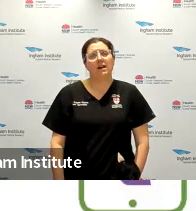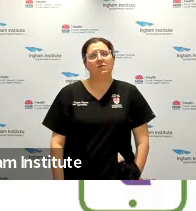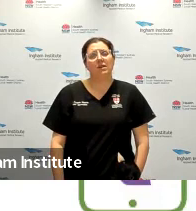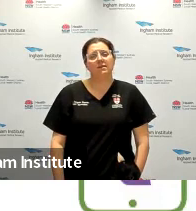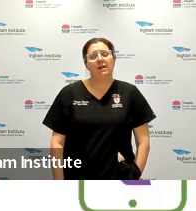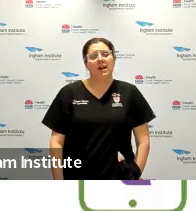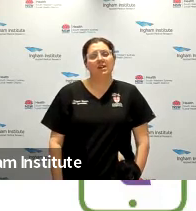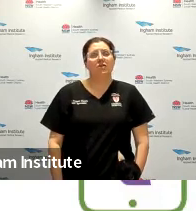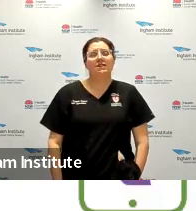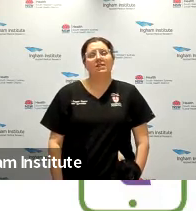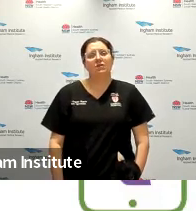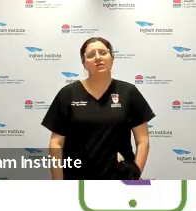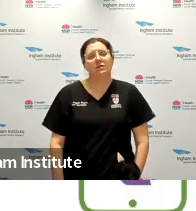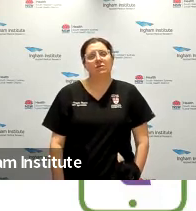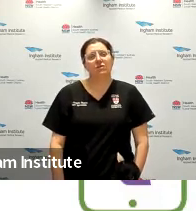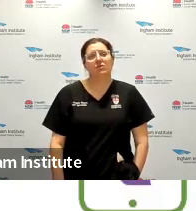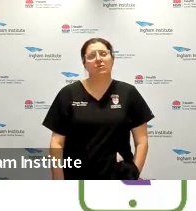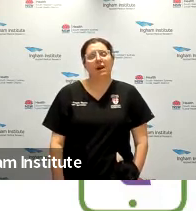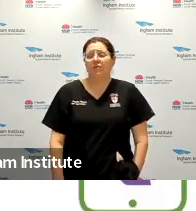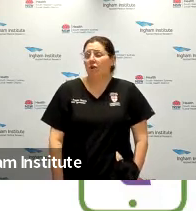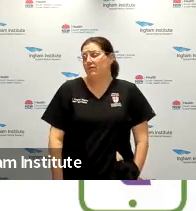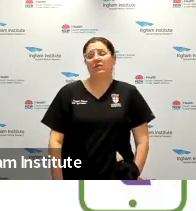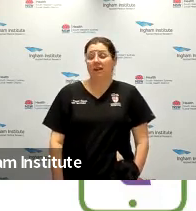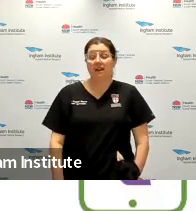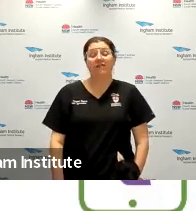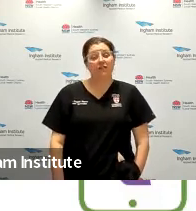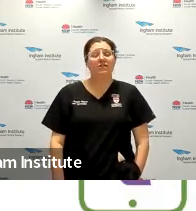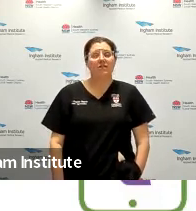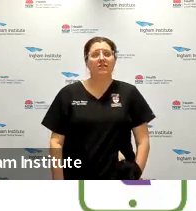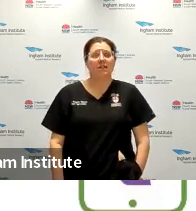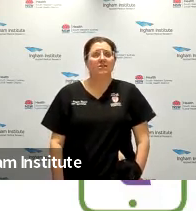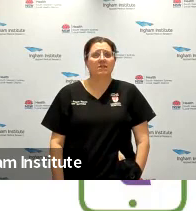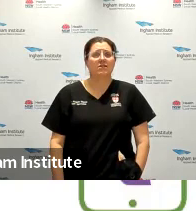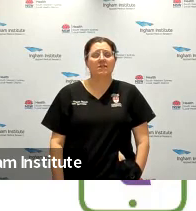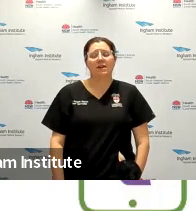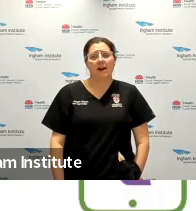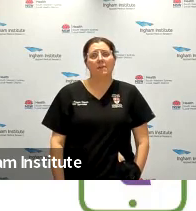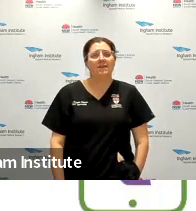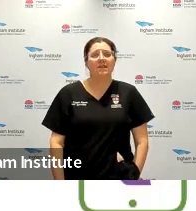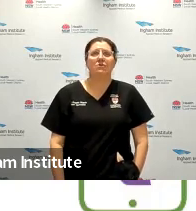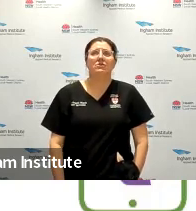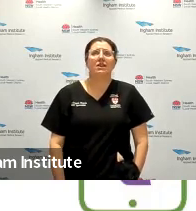factors, as well as trying to introduce them to other avenues of education, such as antenatal